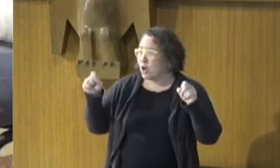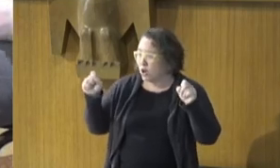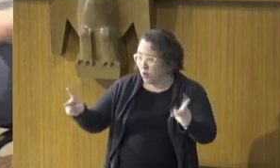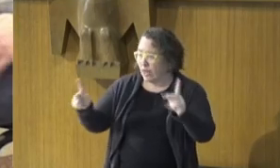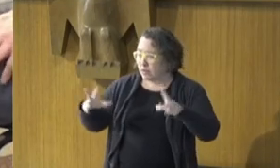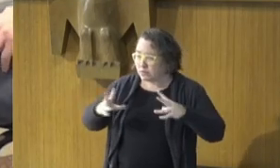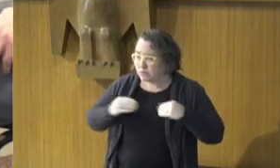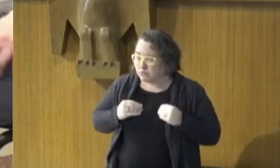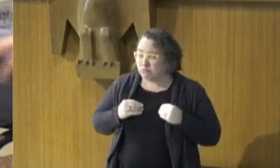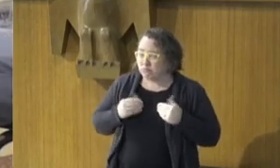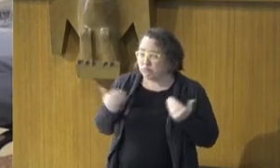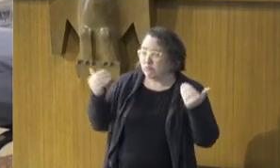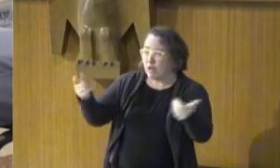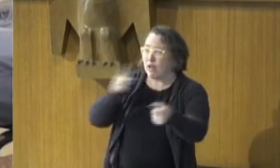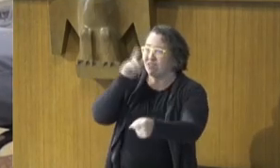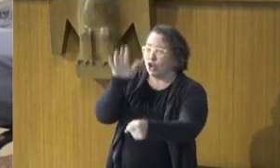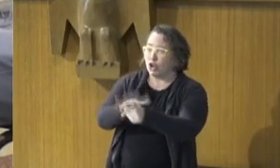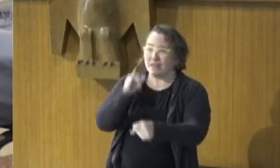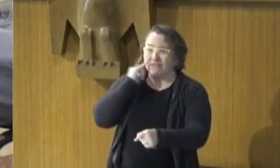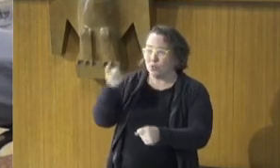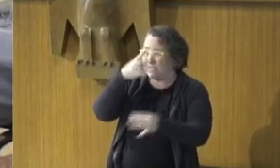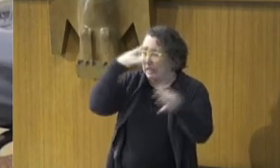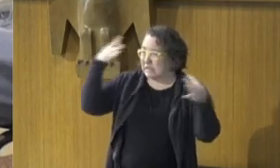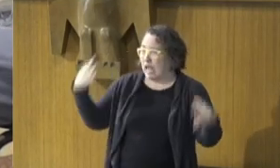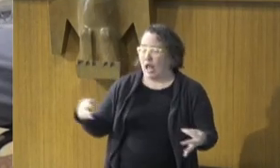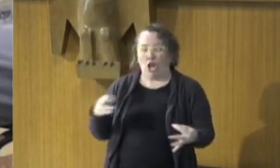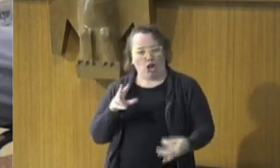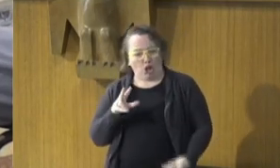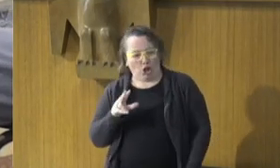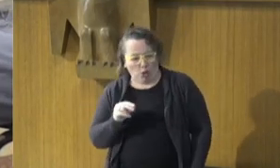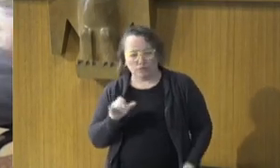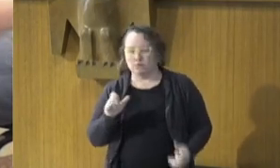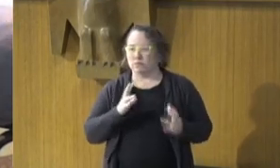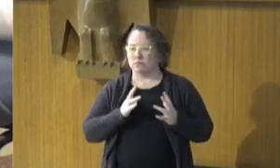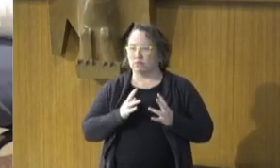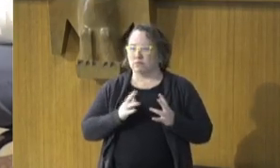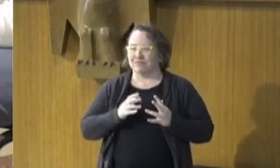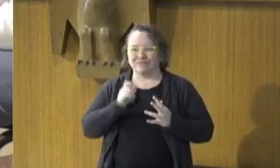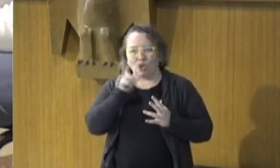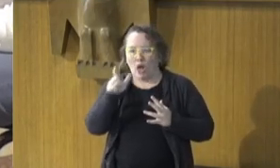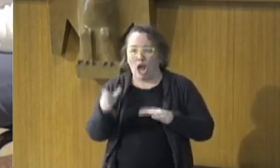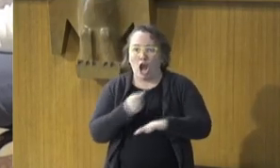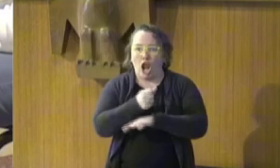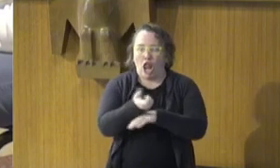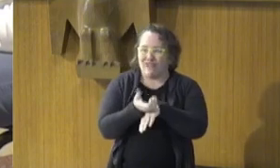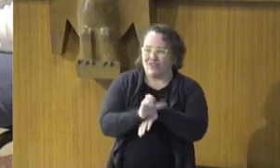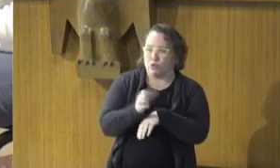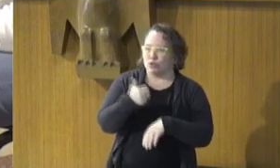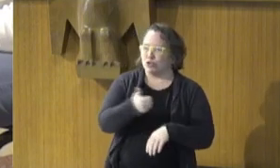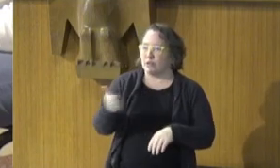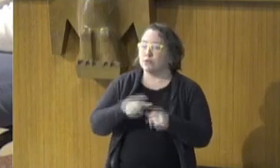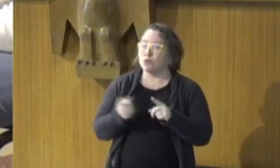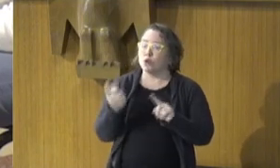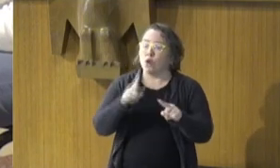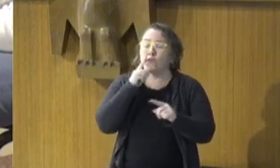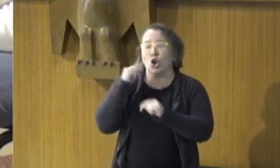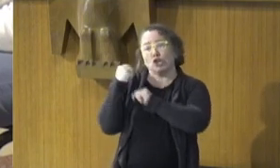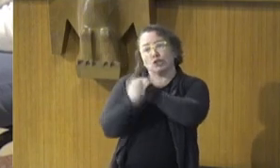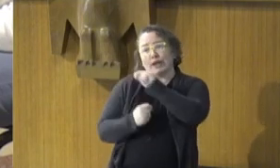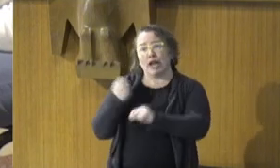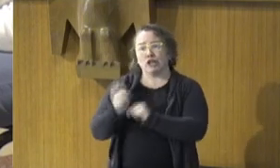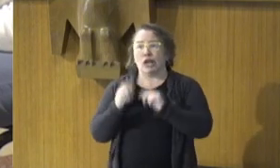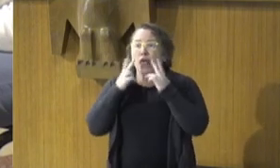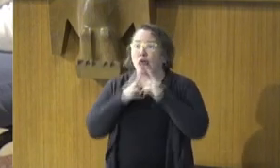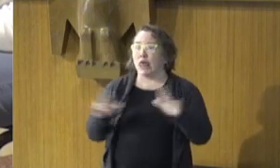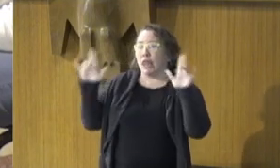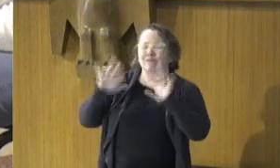valid choice. So I just want to affirm, if that's your decision this year, you don't have to put yourself in that situation simply for tradition's sake or simply